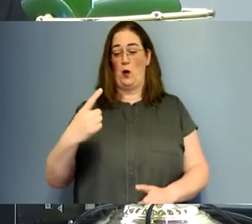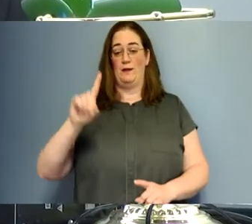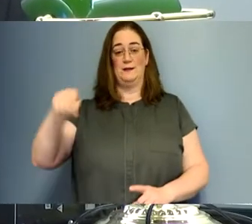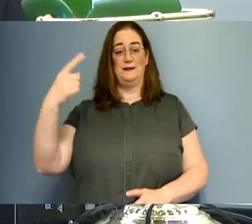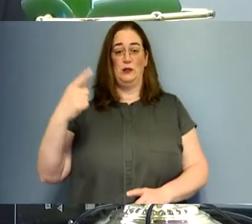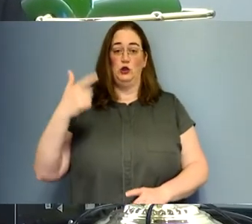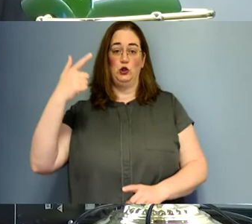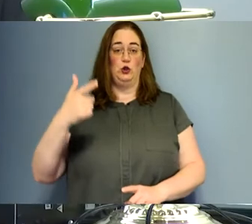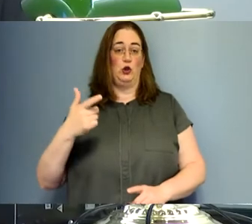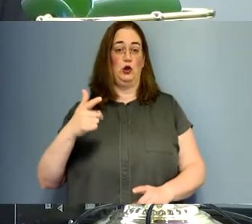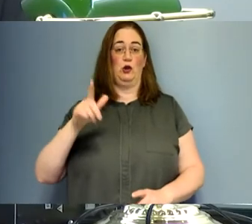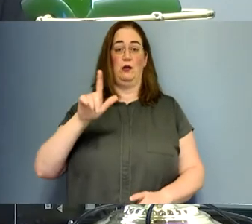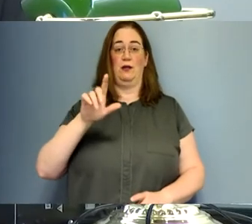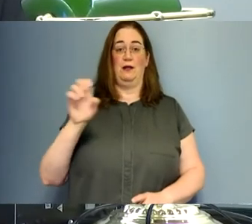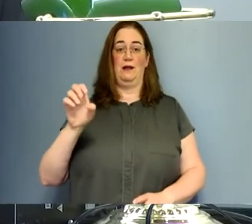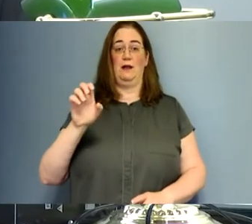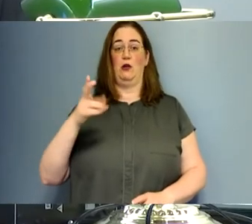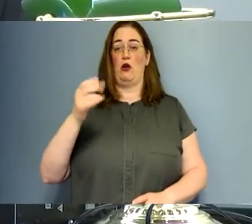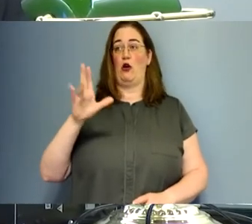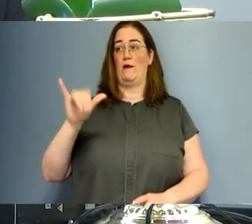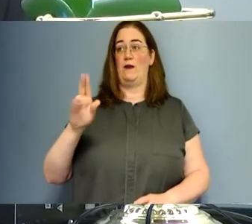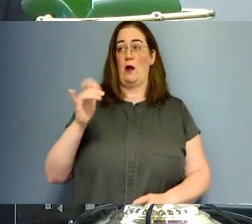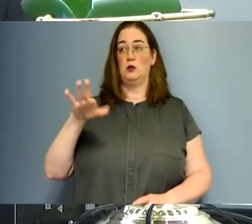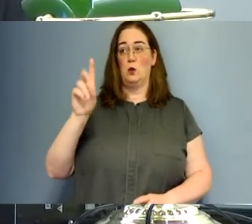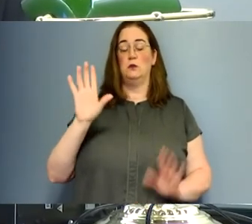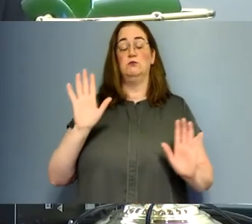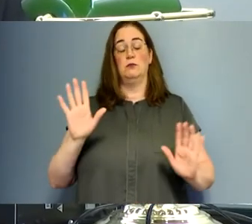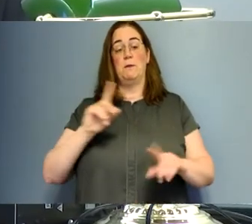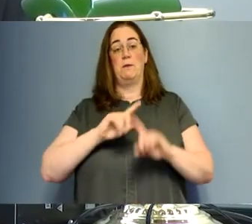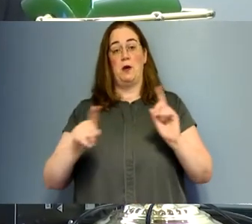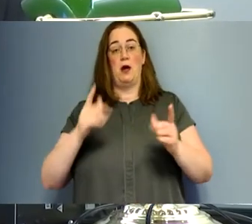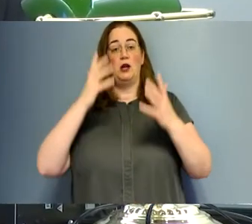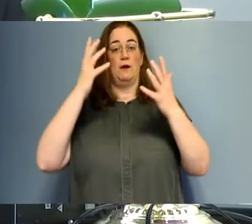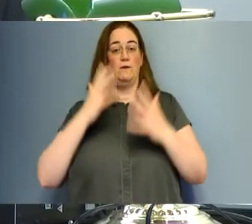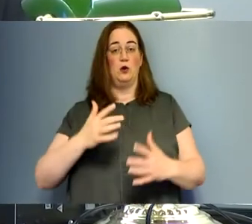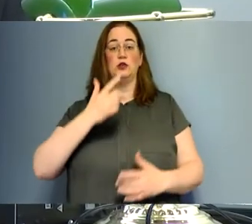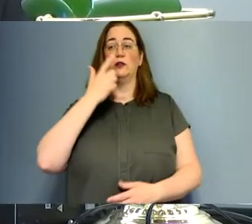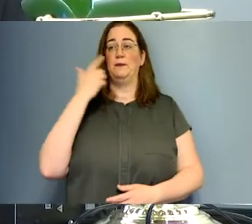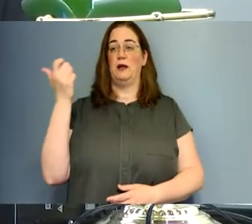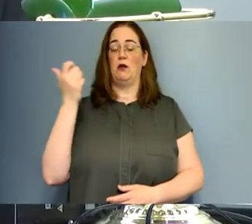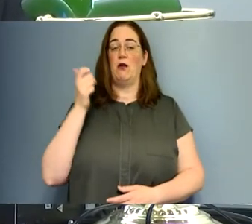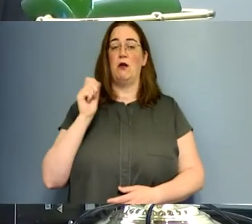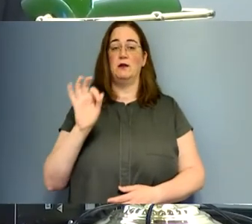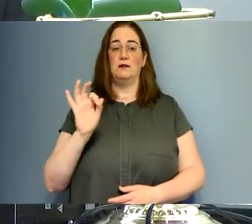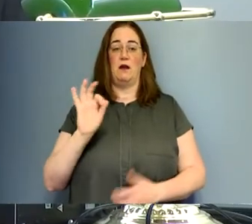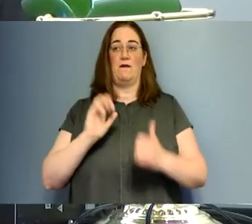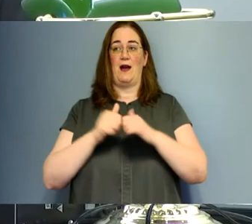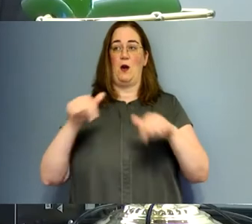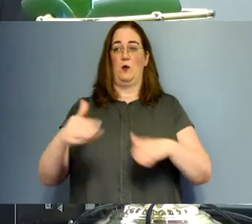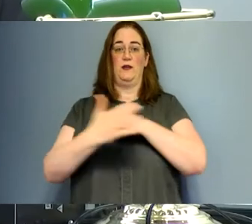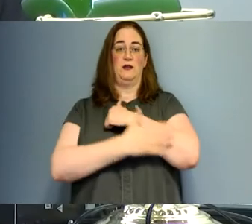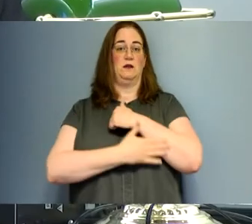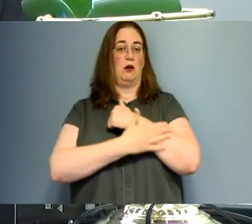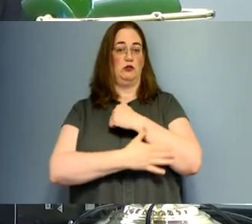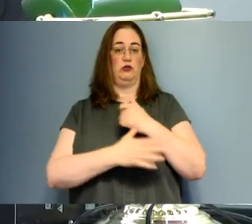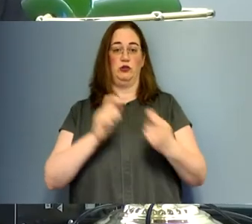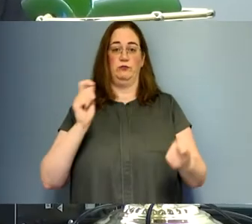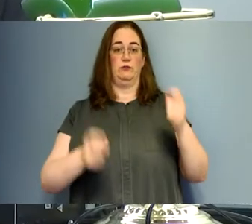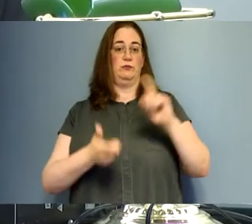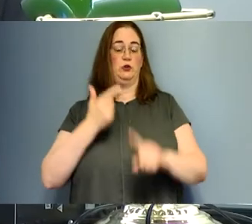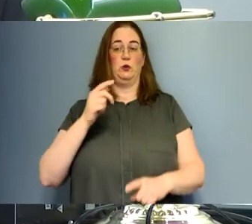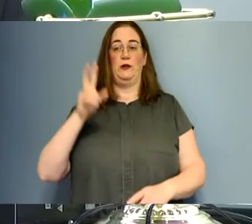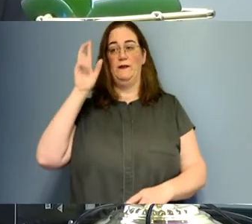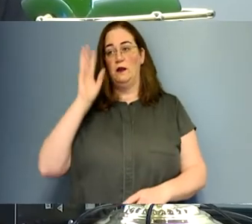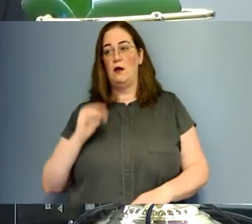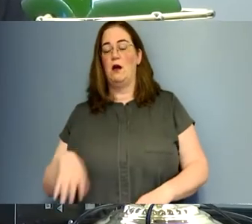Oswald. But unfortunately, because of the way this country has gone between Vietnam